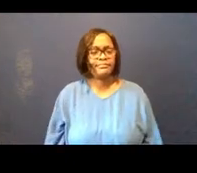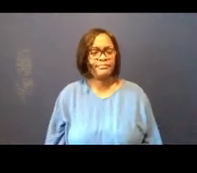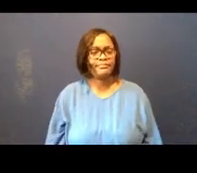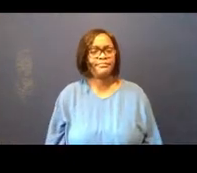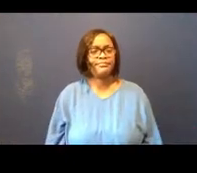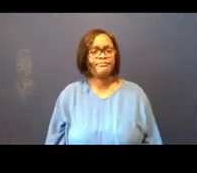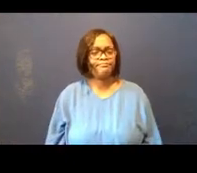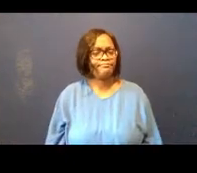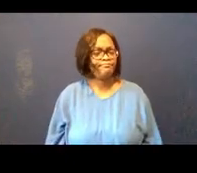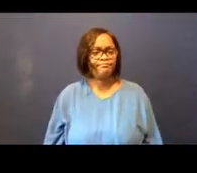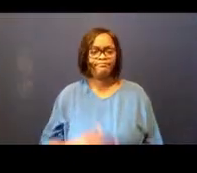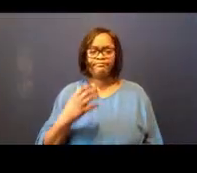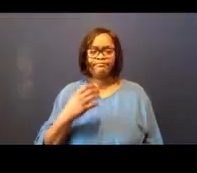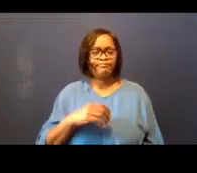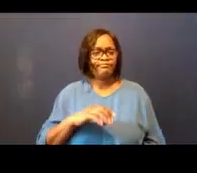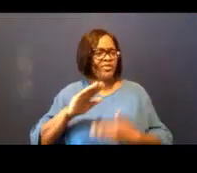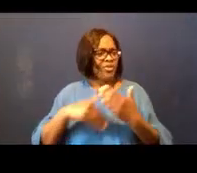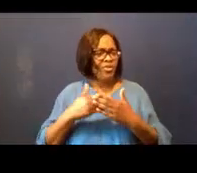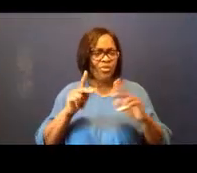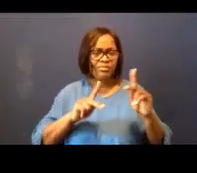exclude an entire